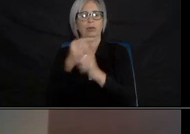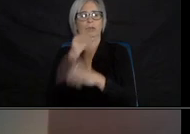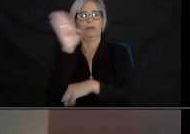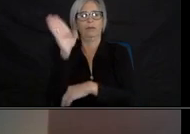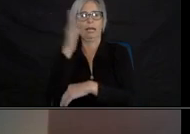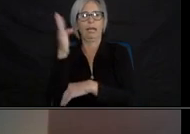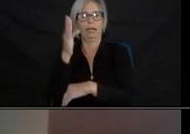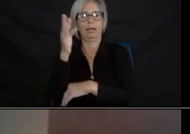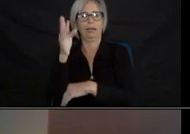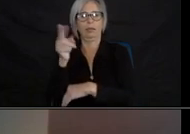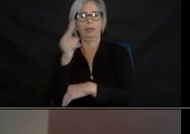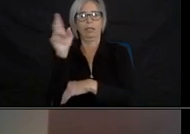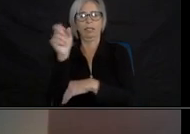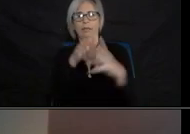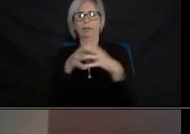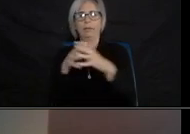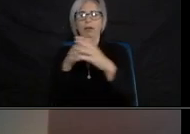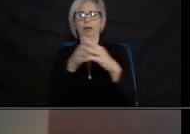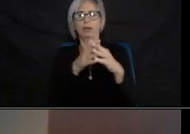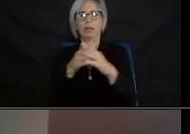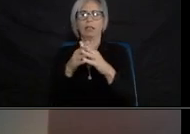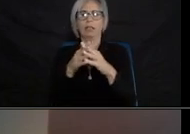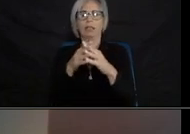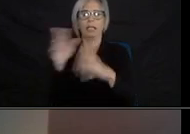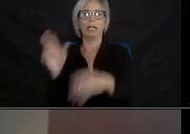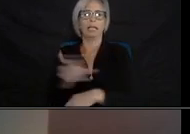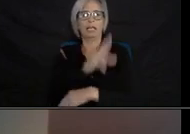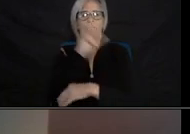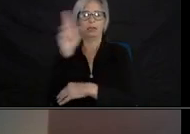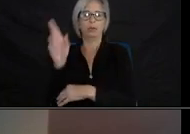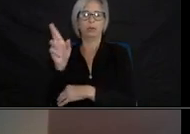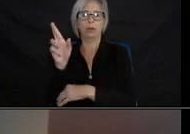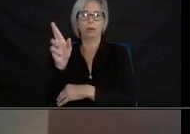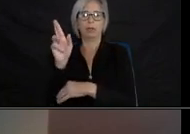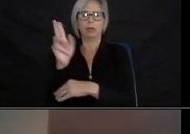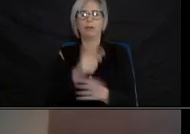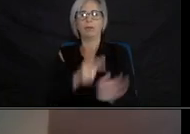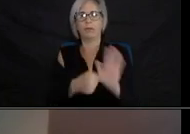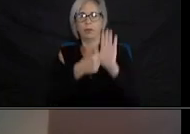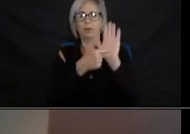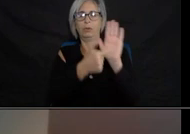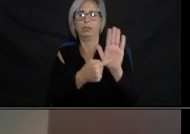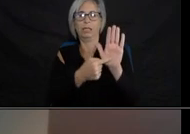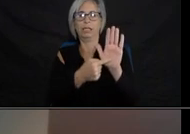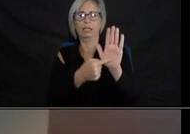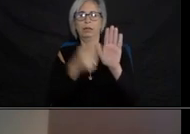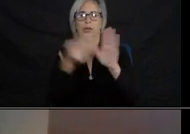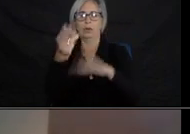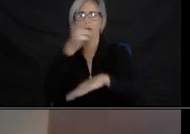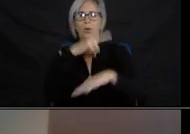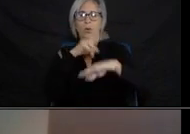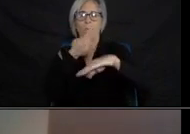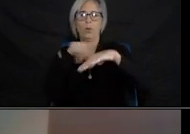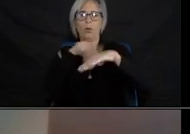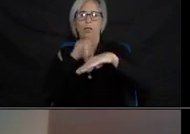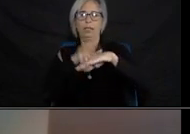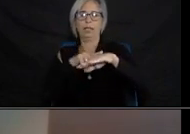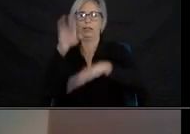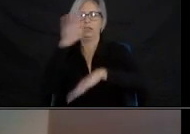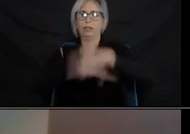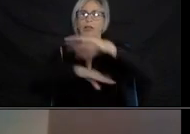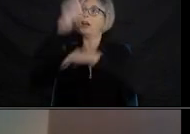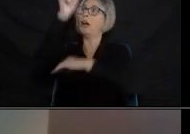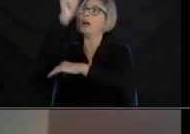flag of the United States of America and to the Republic for which it stands, one